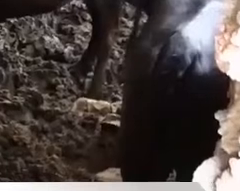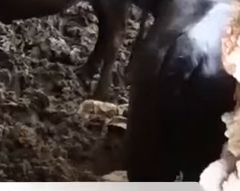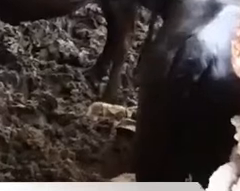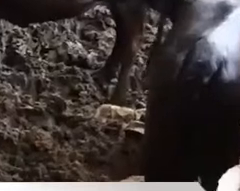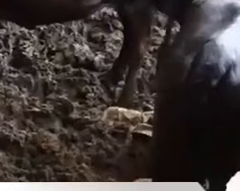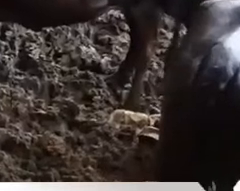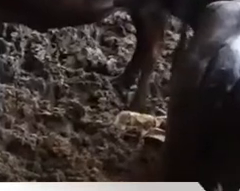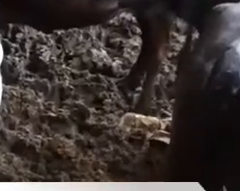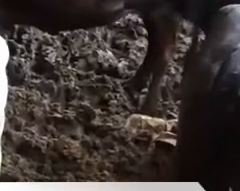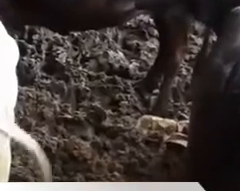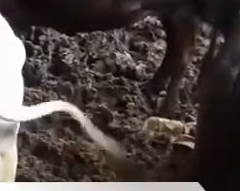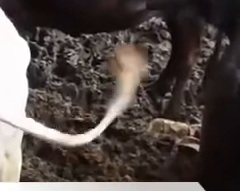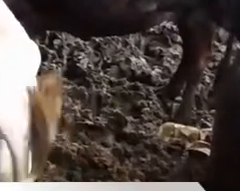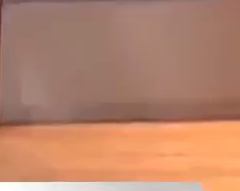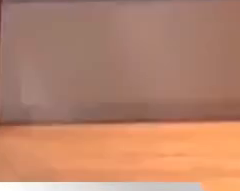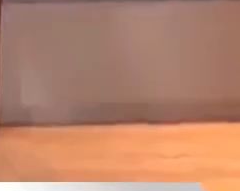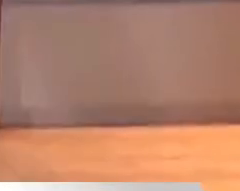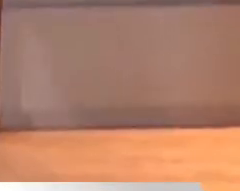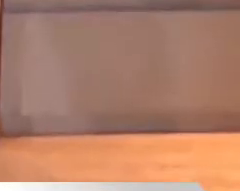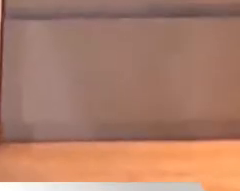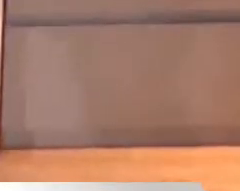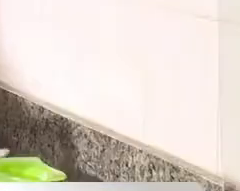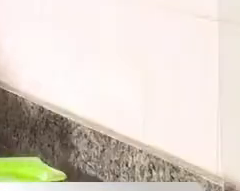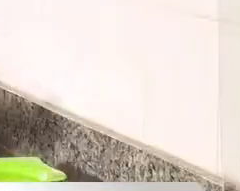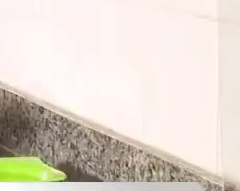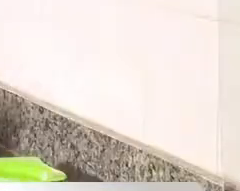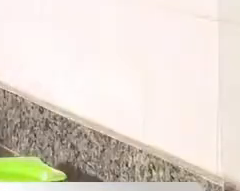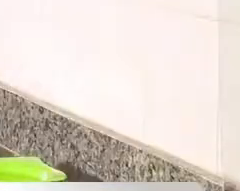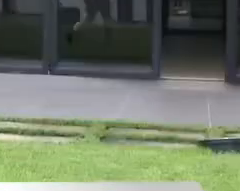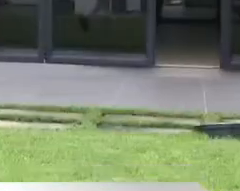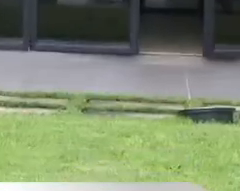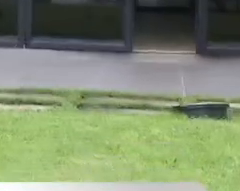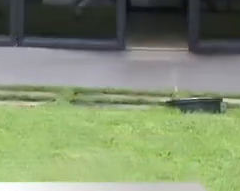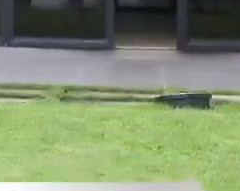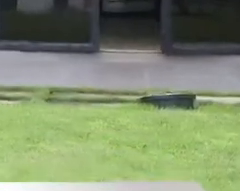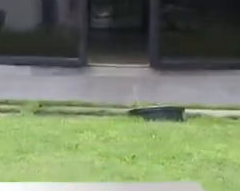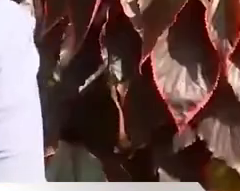tutakuletea viongozi aina mbalimbali.